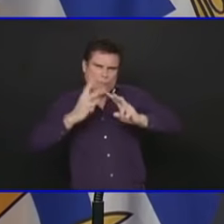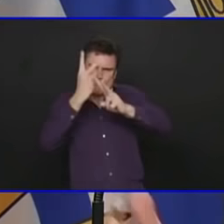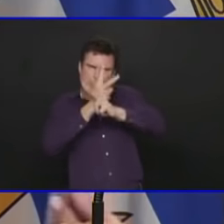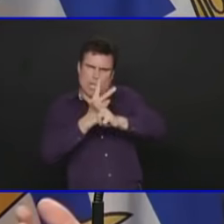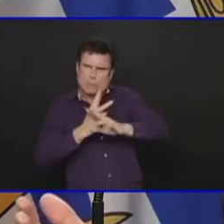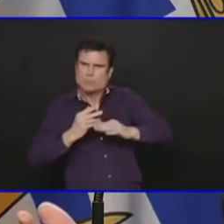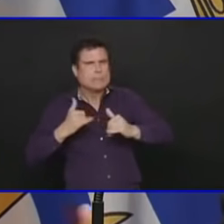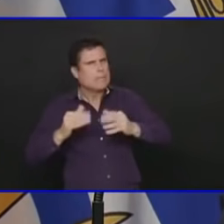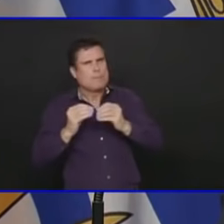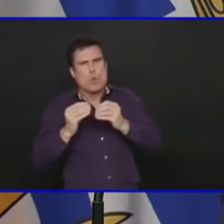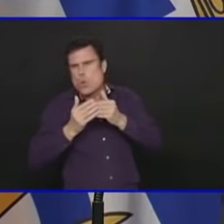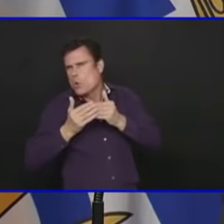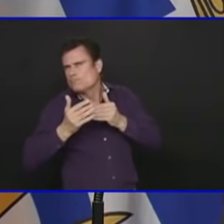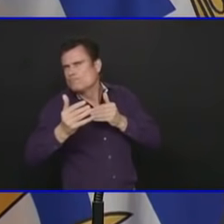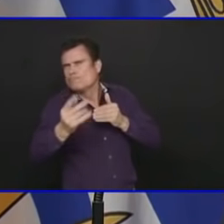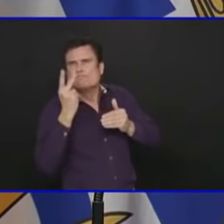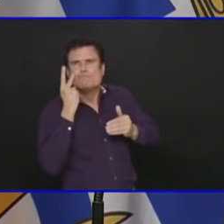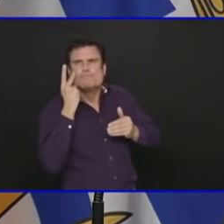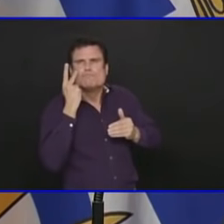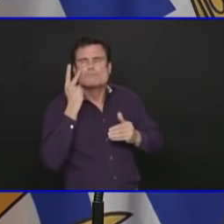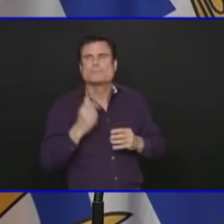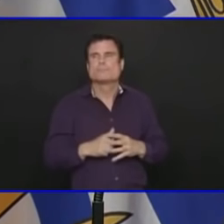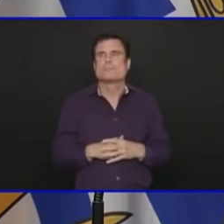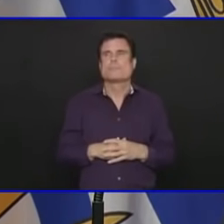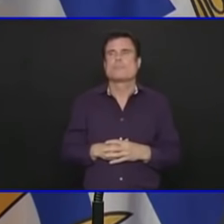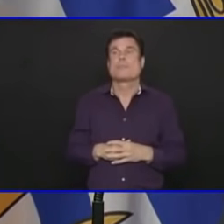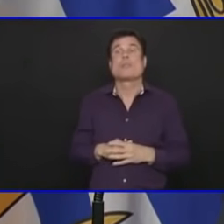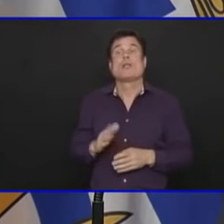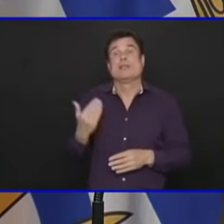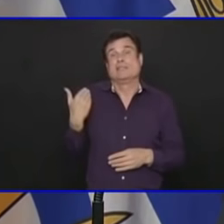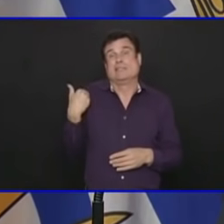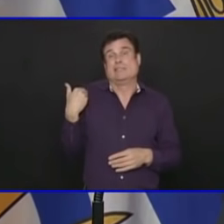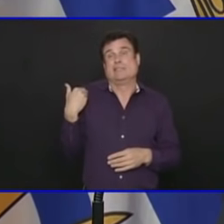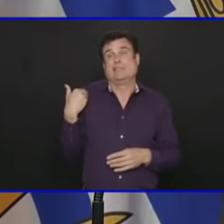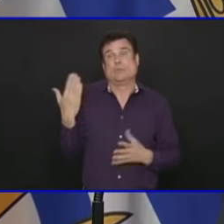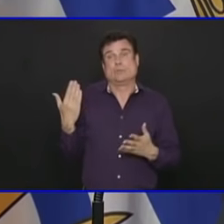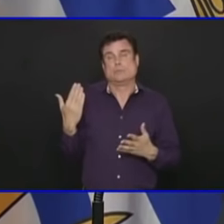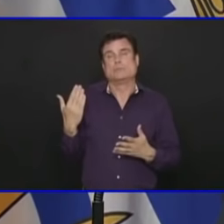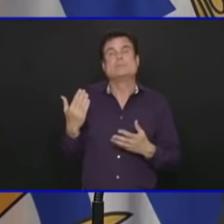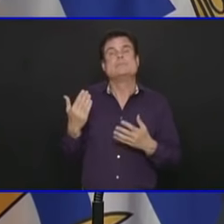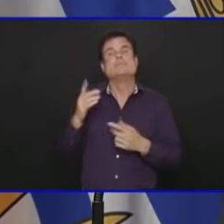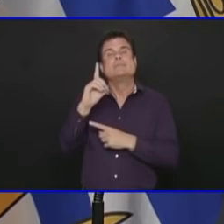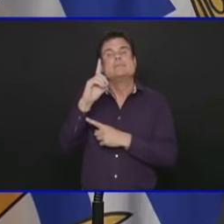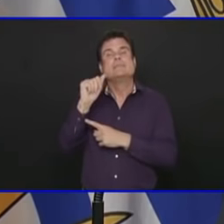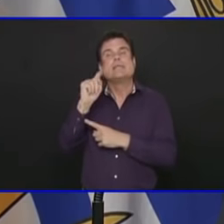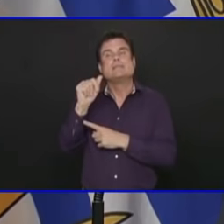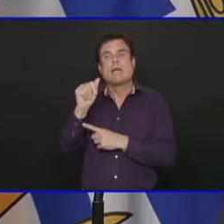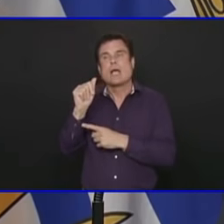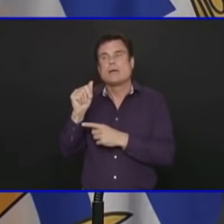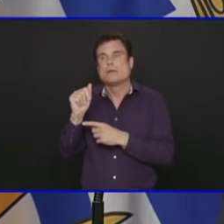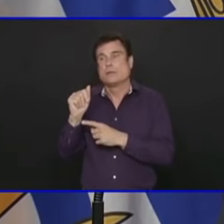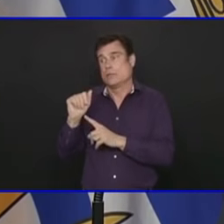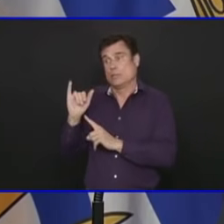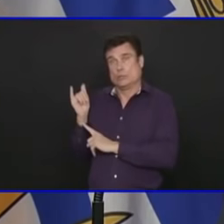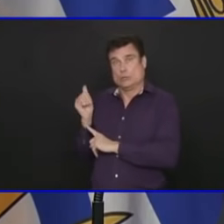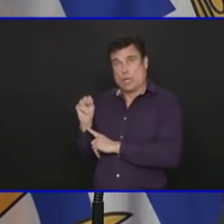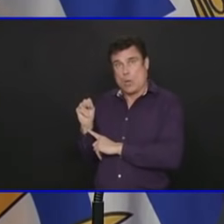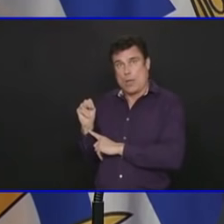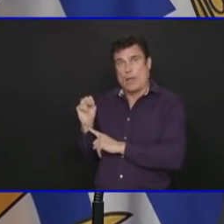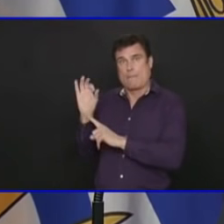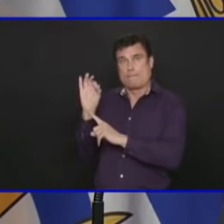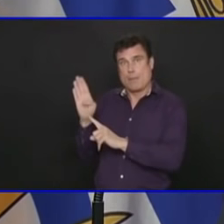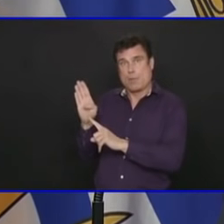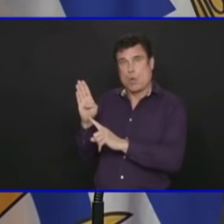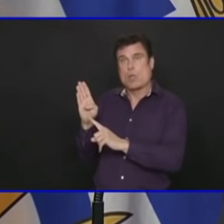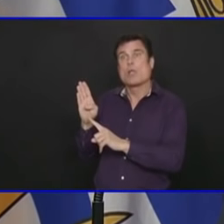February, so the critical March period we'll be getting in the next coming weeks, and we'll be able to assess that more carefully. Les Lane,